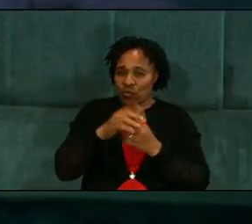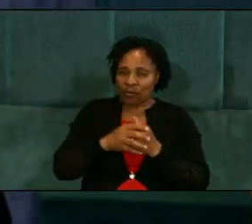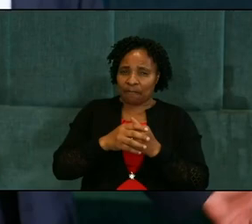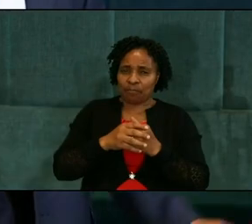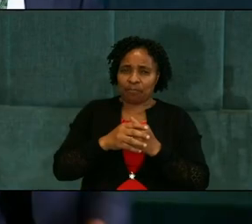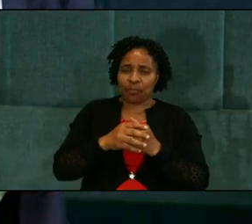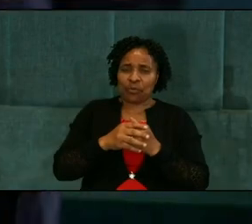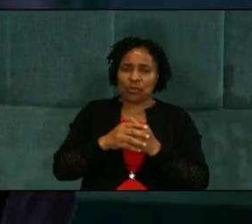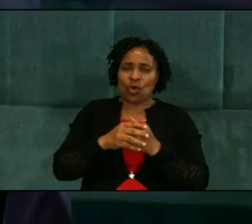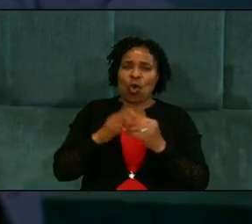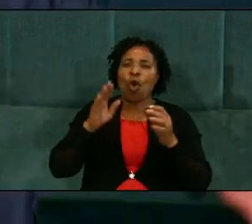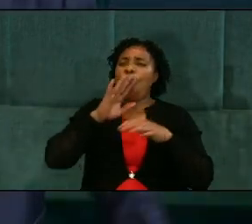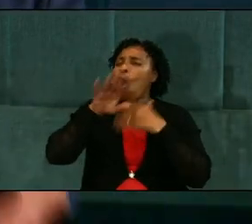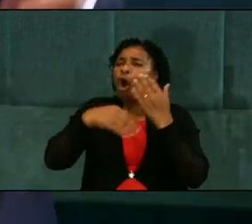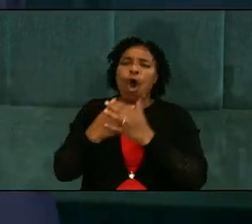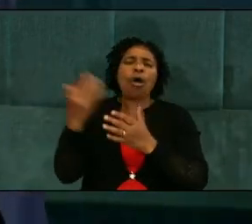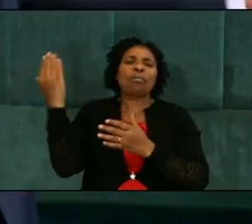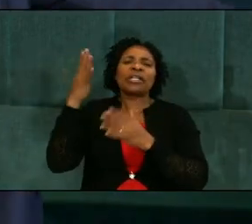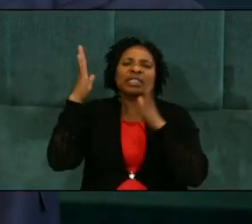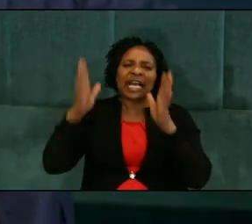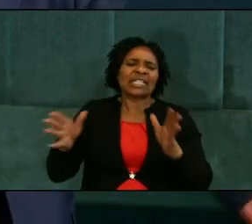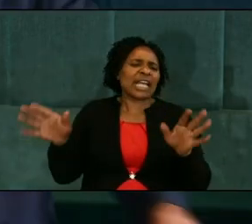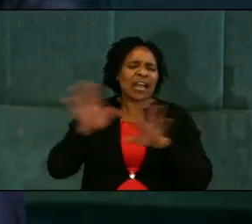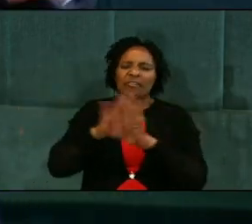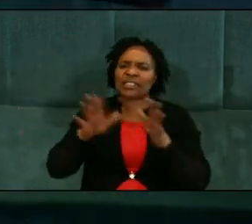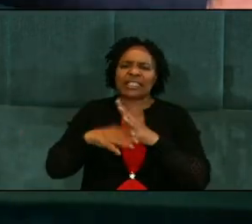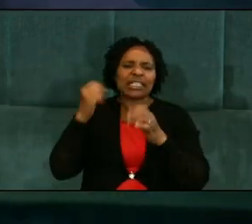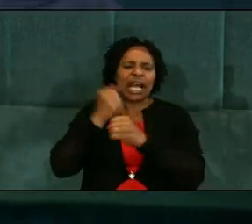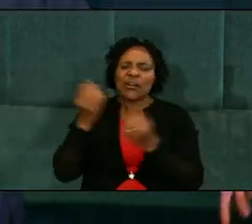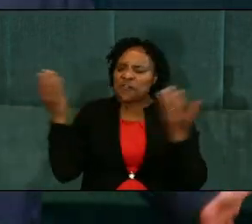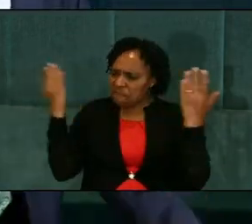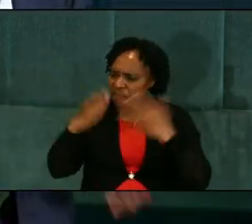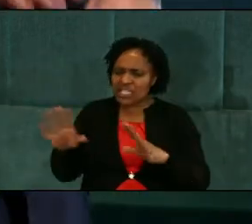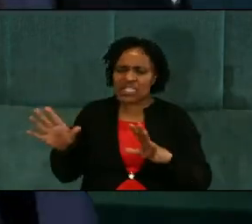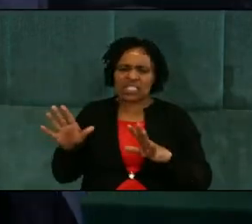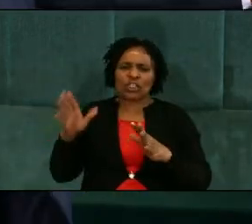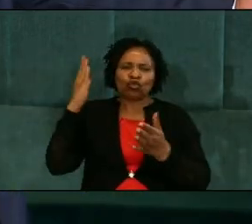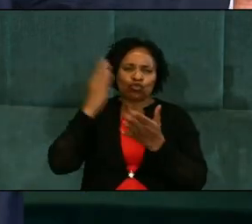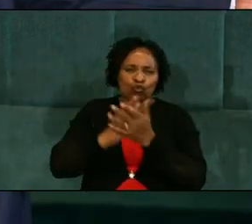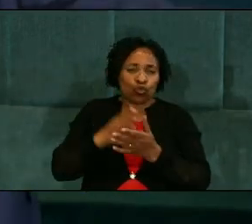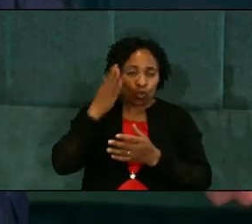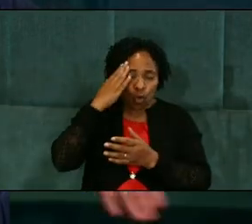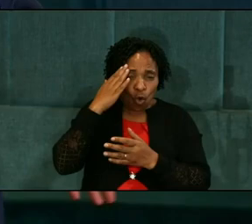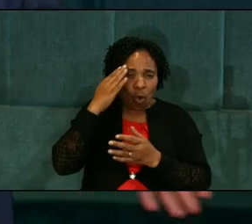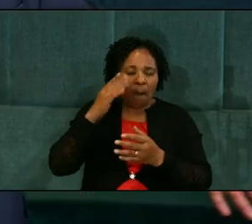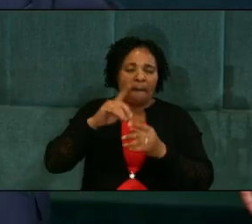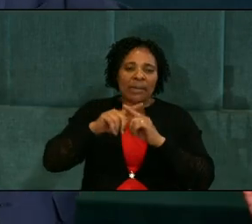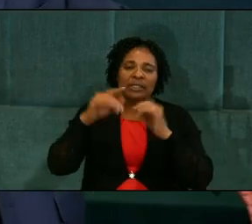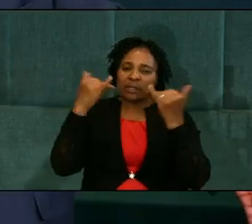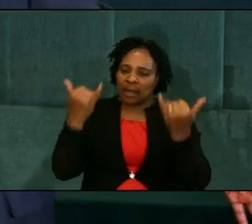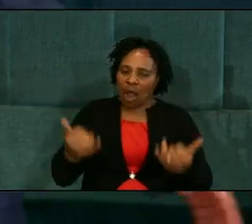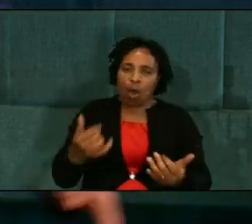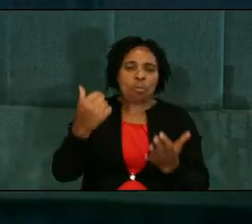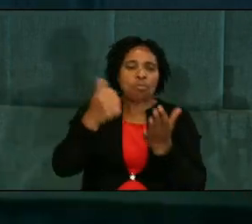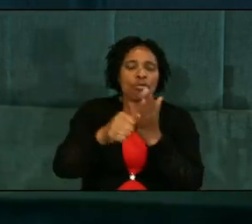All the Bible study we do, all the preaching we do, all the stuff, all the knowledge that we have, and the truth that we say we have, we're in problems.